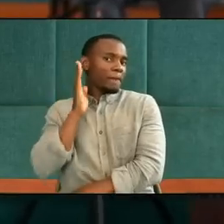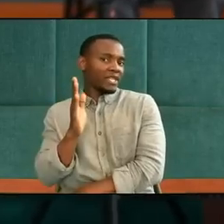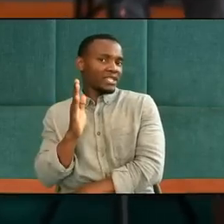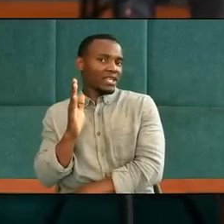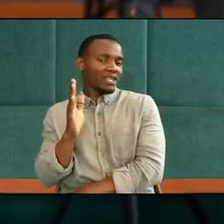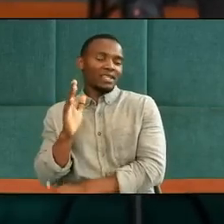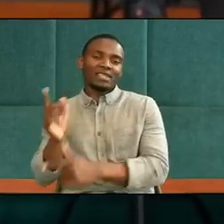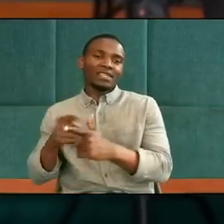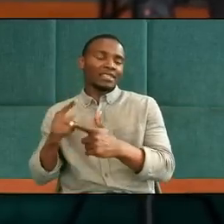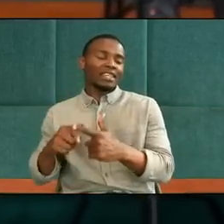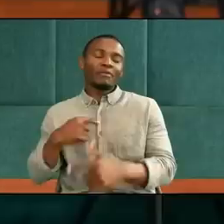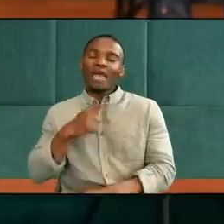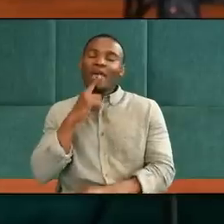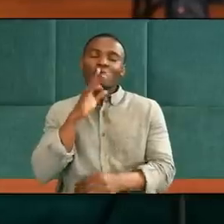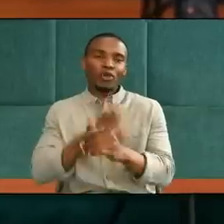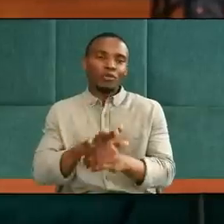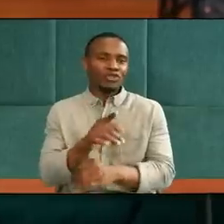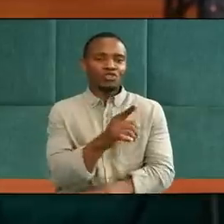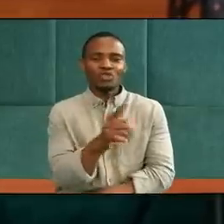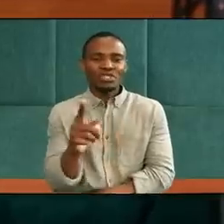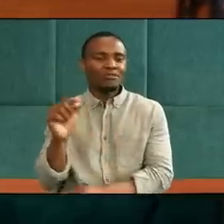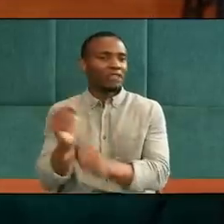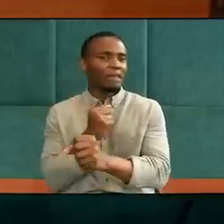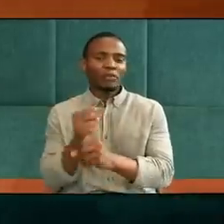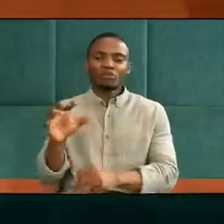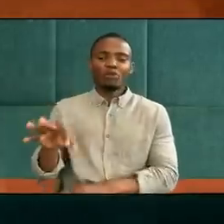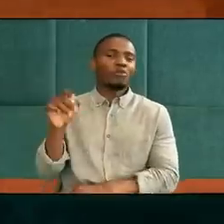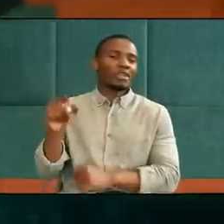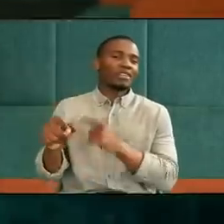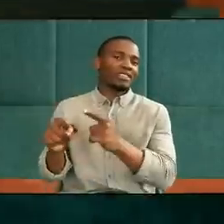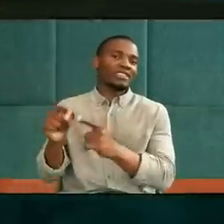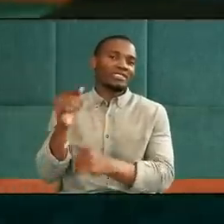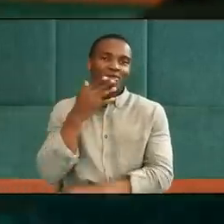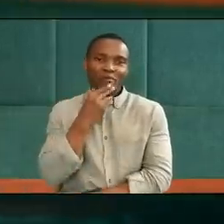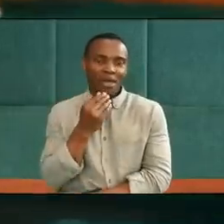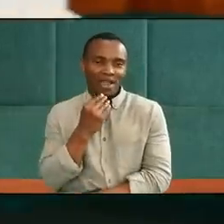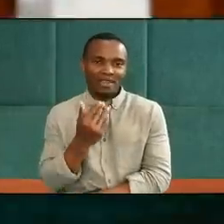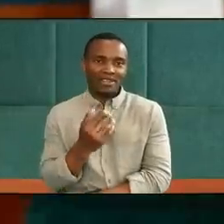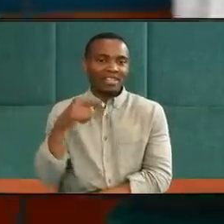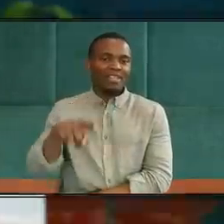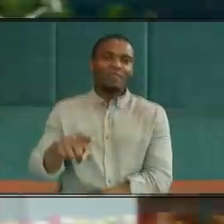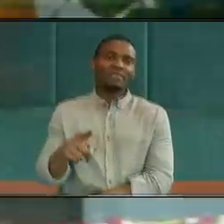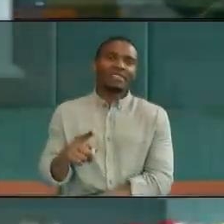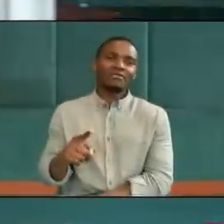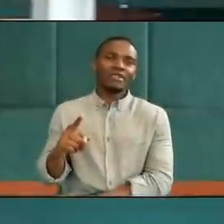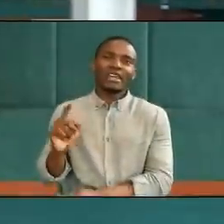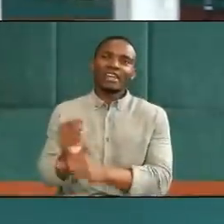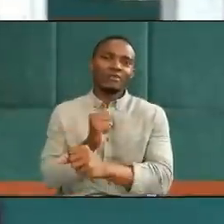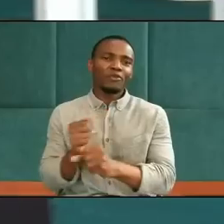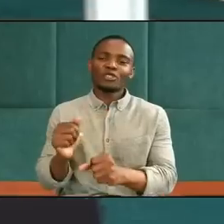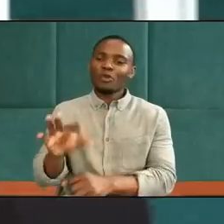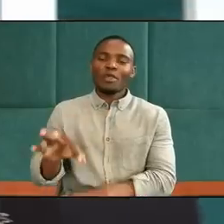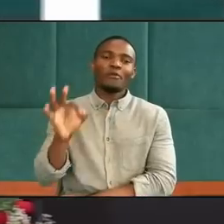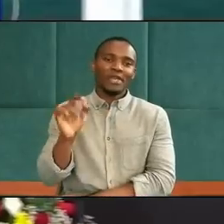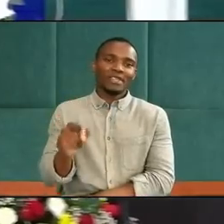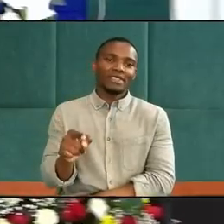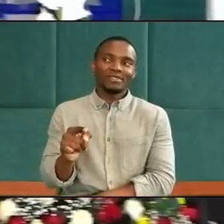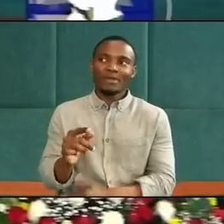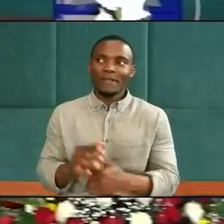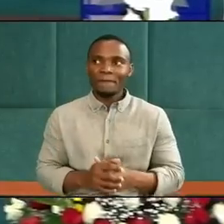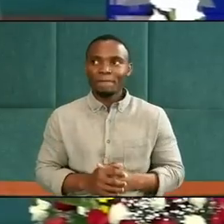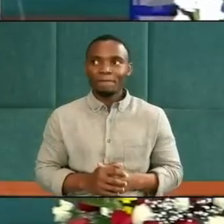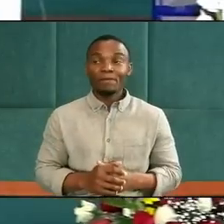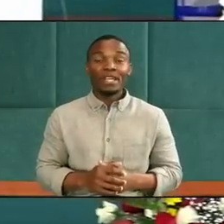I guarantee you we would bypass Peter. Peter would be the last person we put on the team. Let me put it where you can